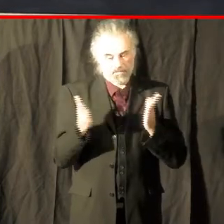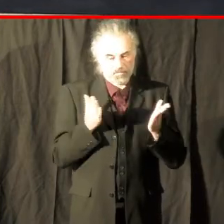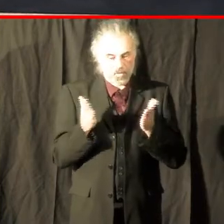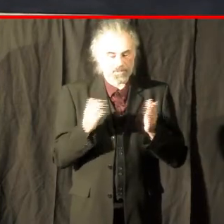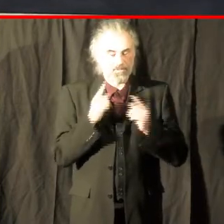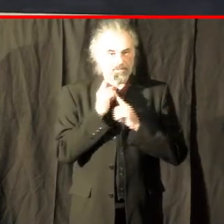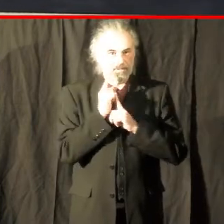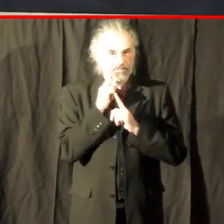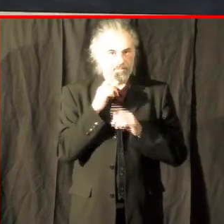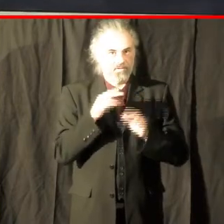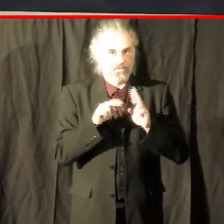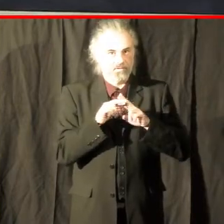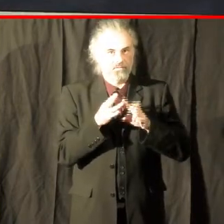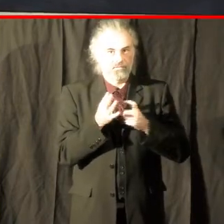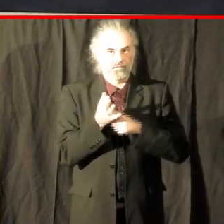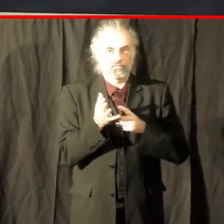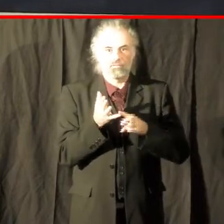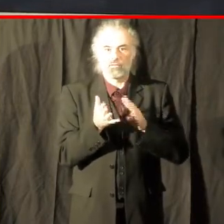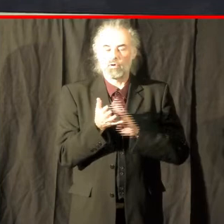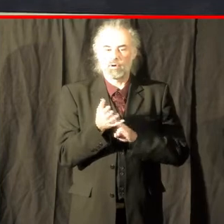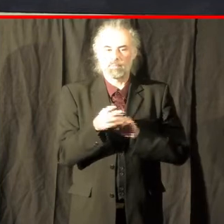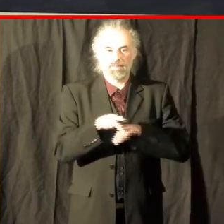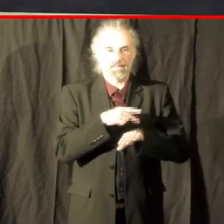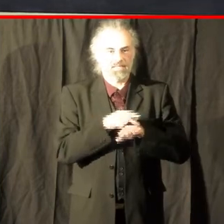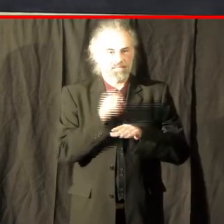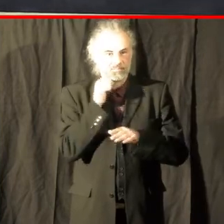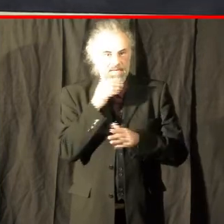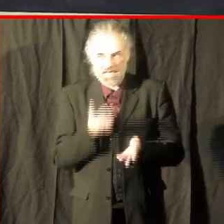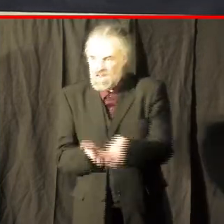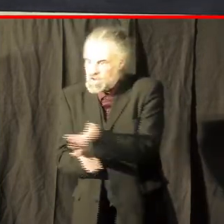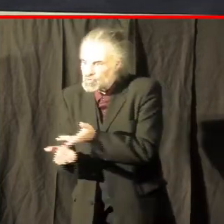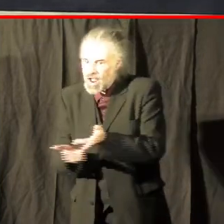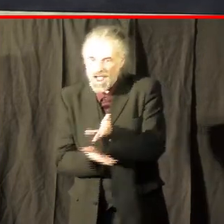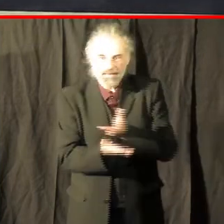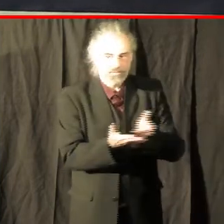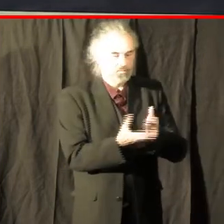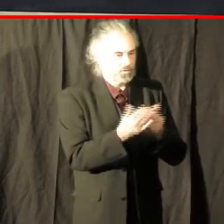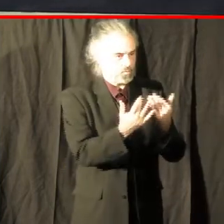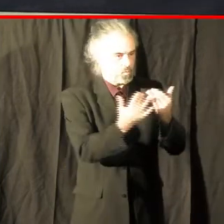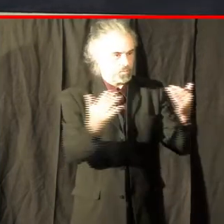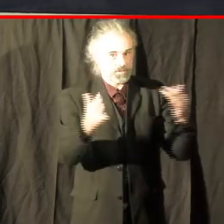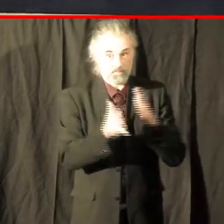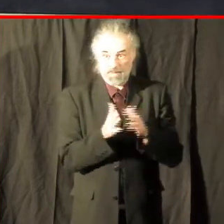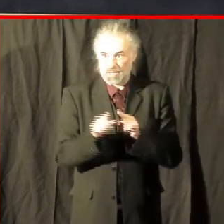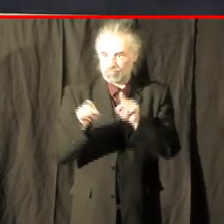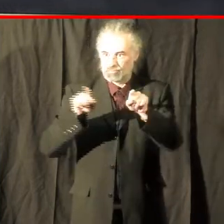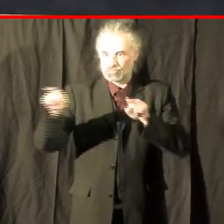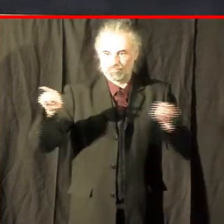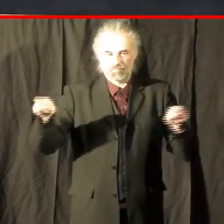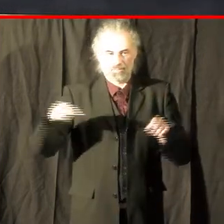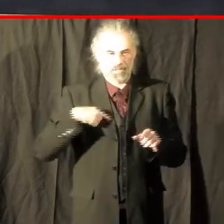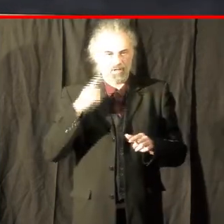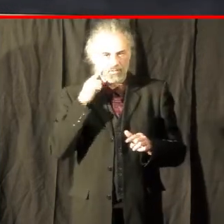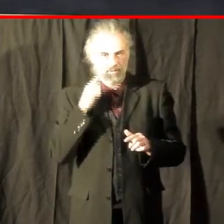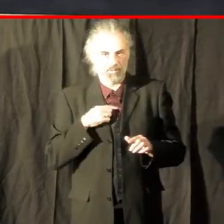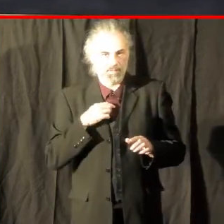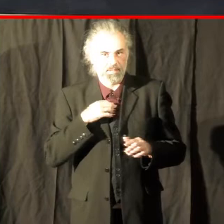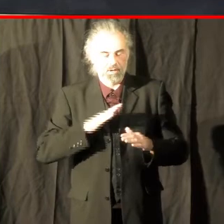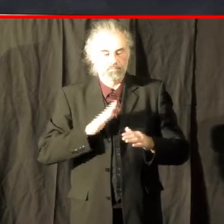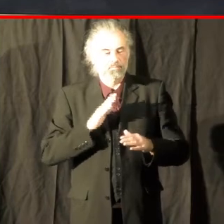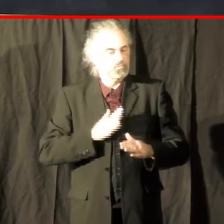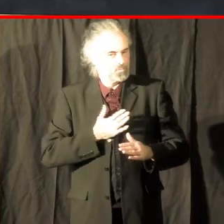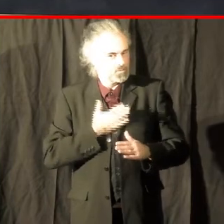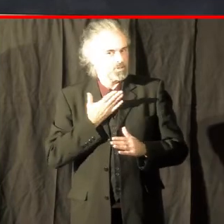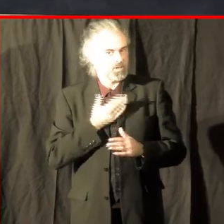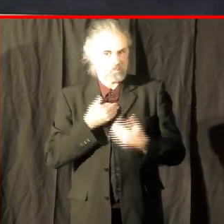that relies on interaction with the audience. That's you. So I think we're in for a treat. I have no idea what's going to